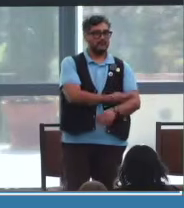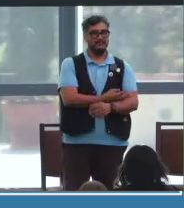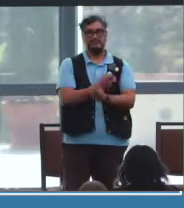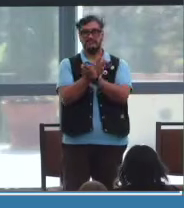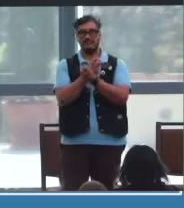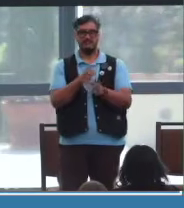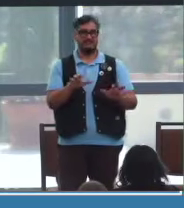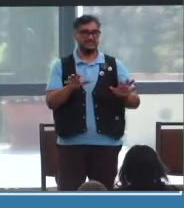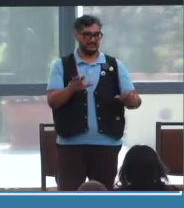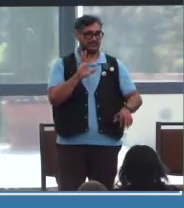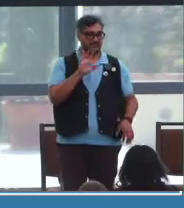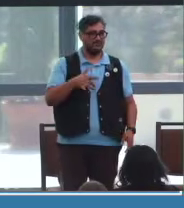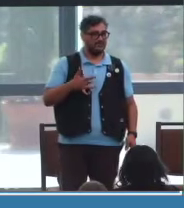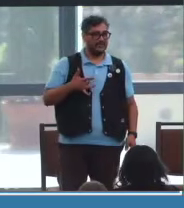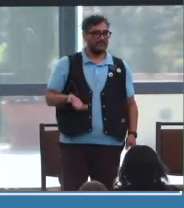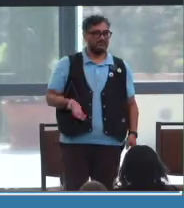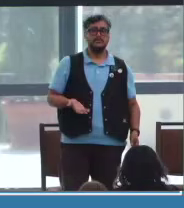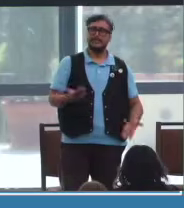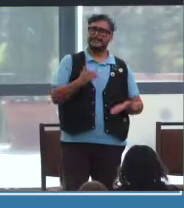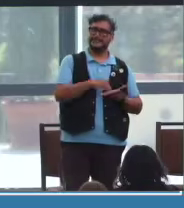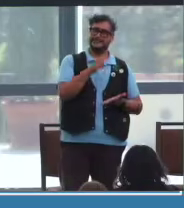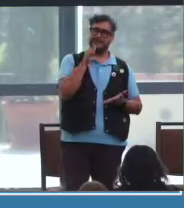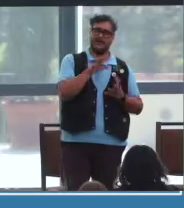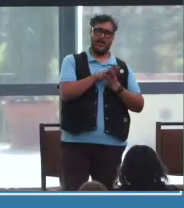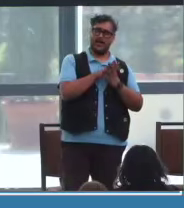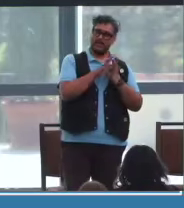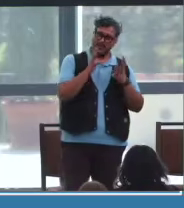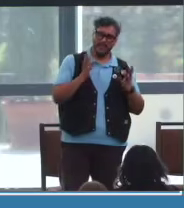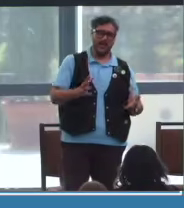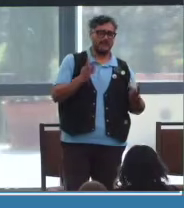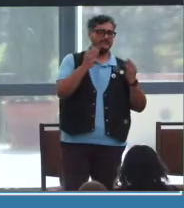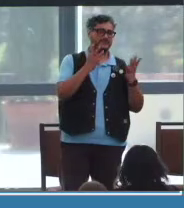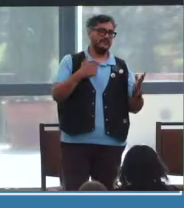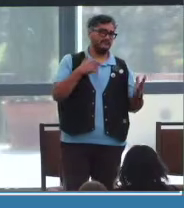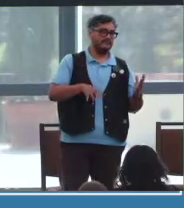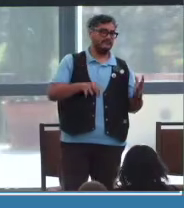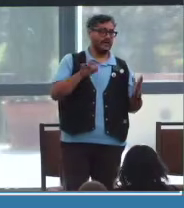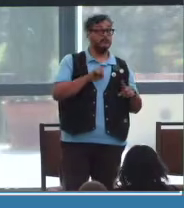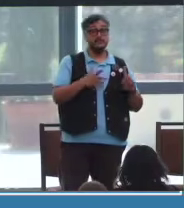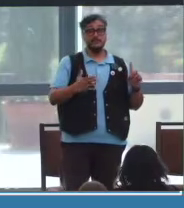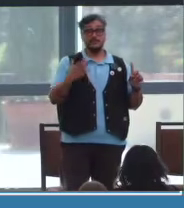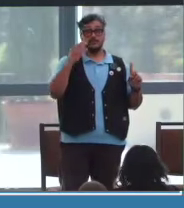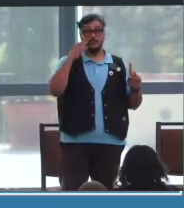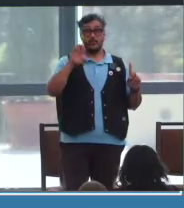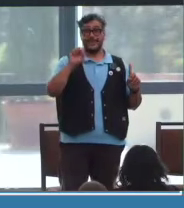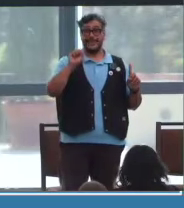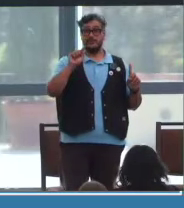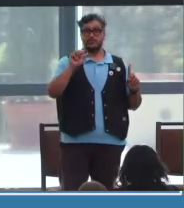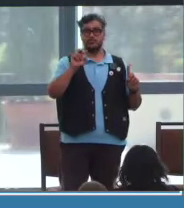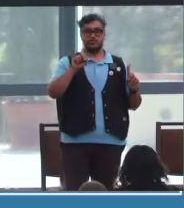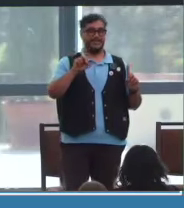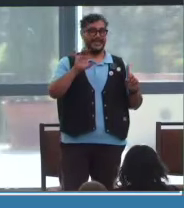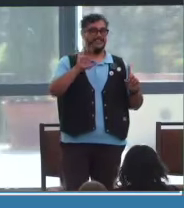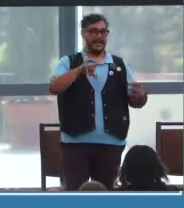stiffness. And there's, again, not a lot of data on this that I could find, but we do know that estrogen receptors are present